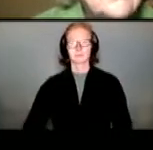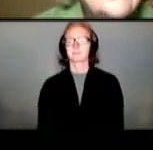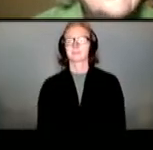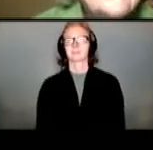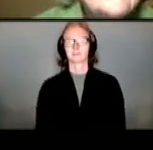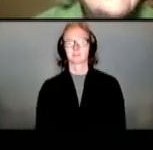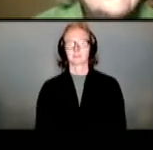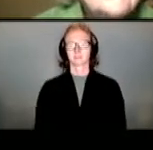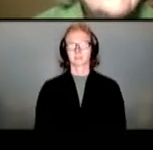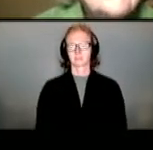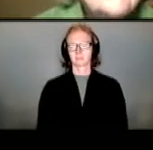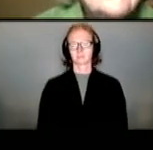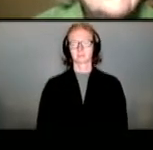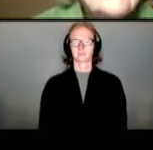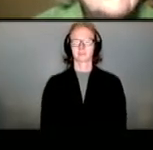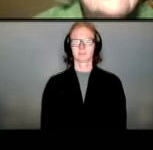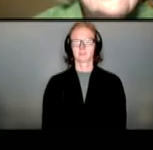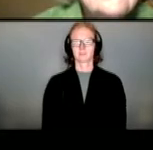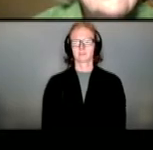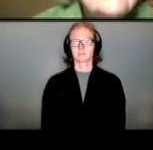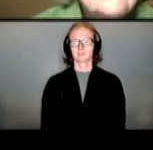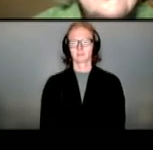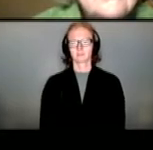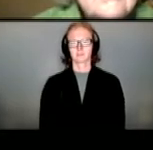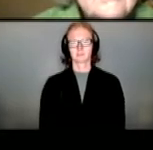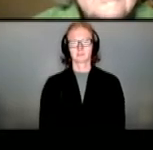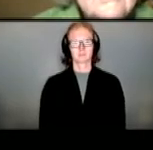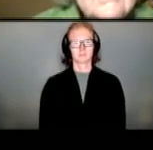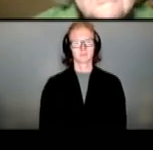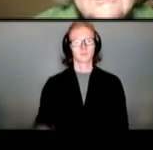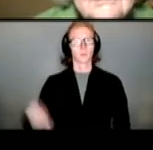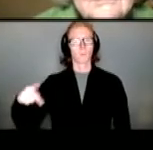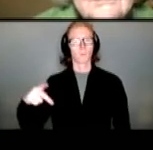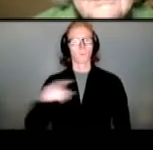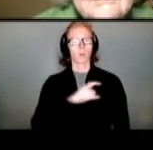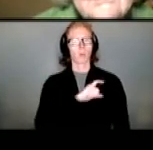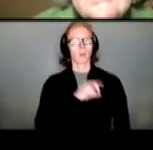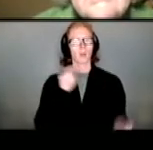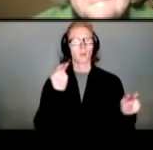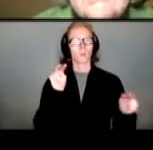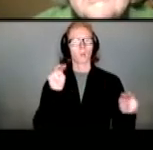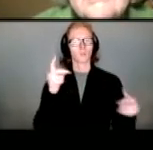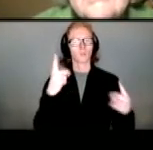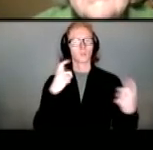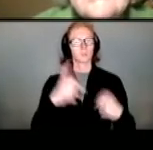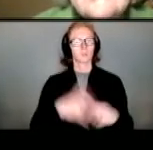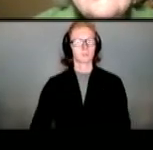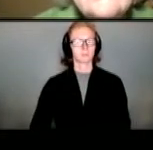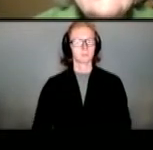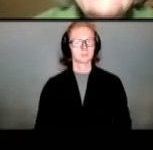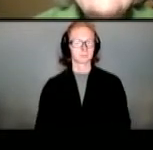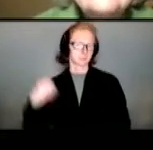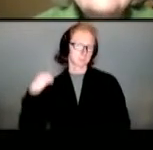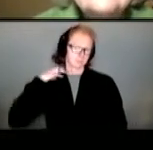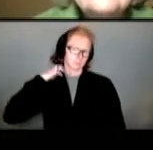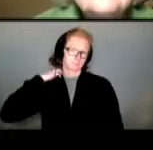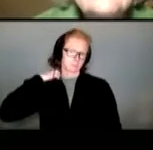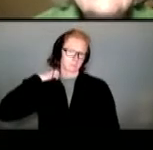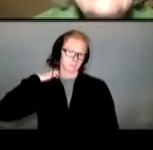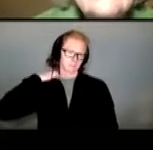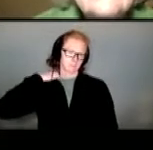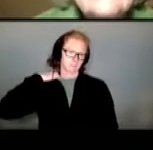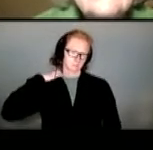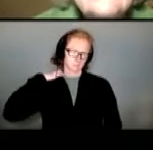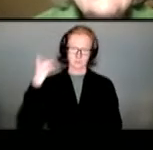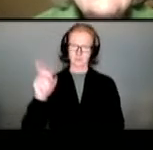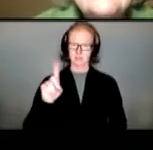It looks like Portland Cop Watch has a question. Okay. Dan, if you would,